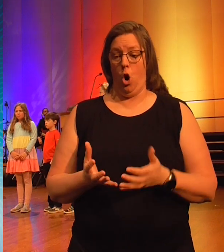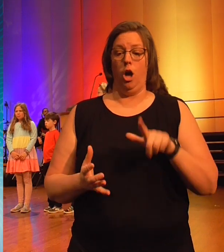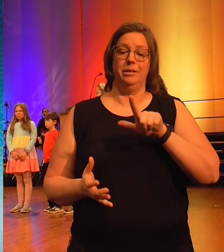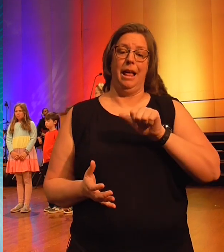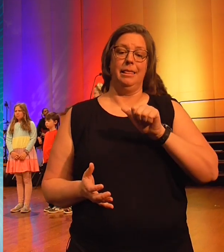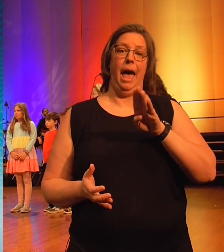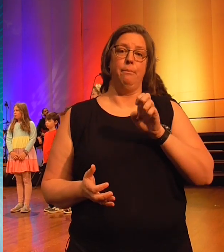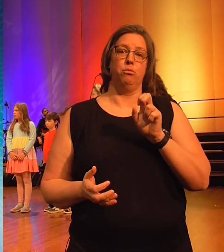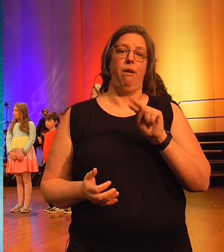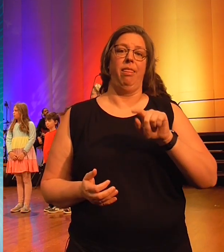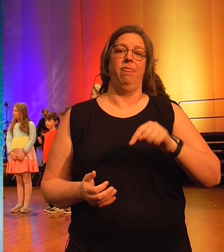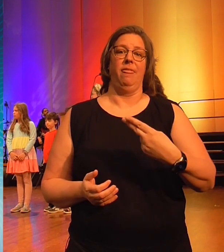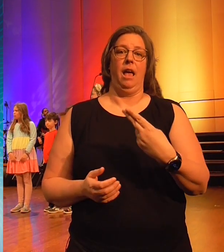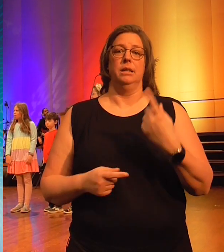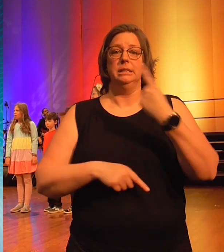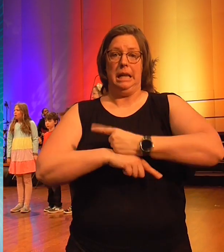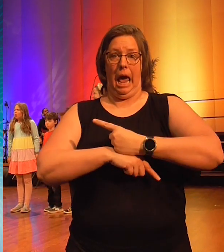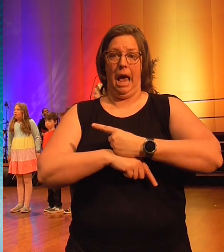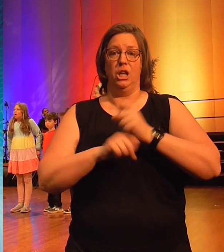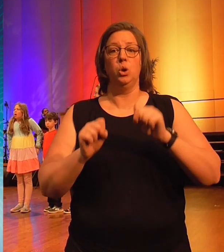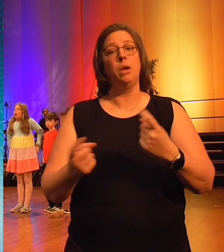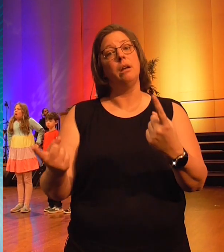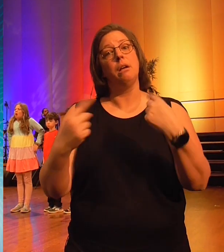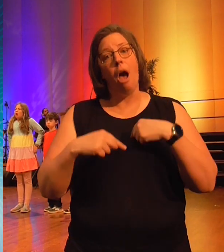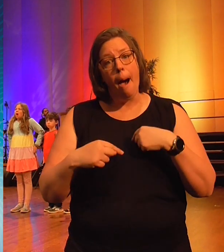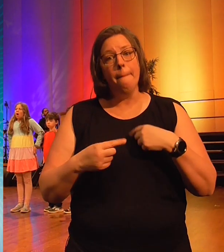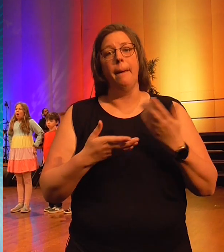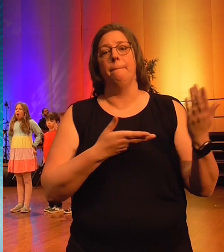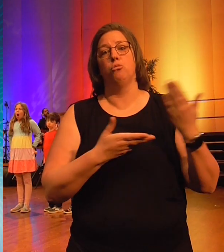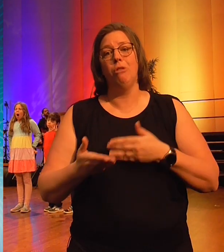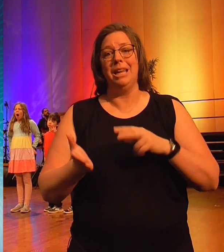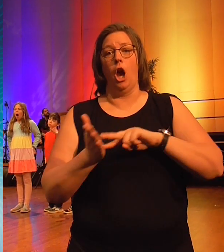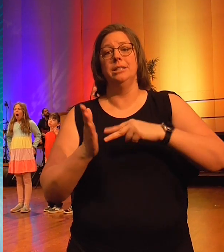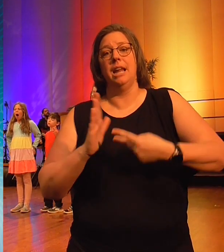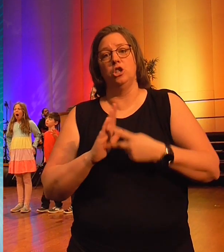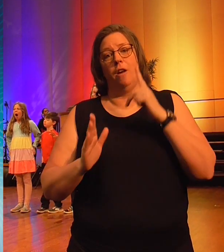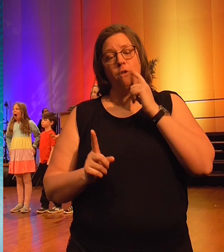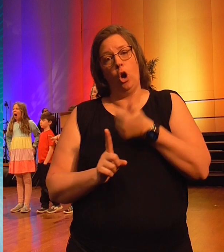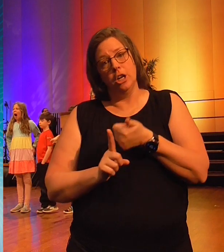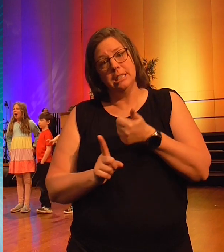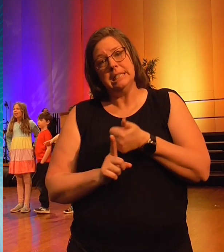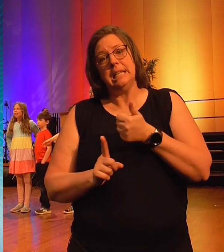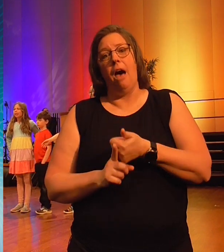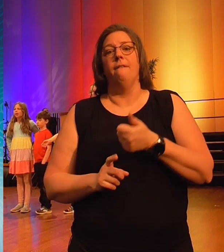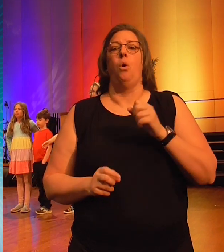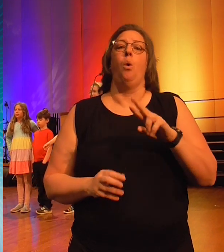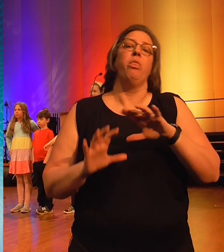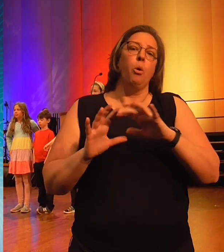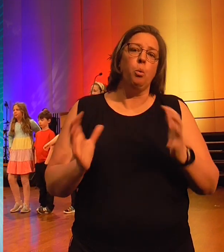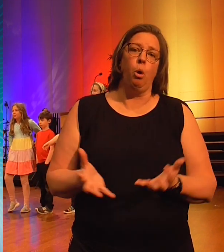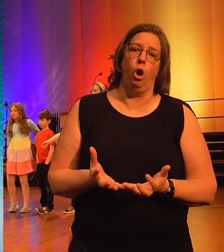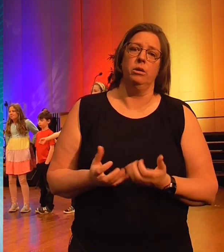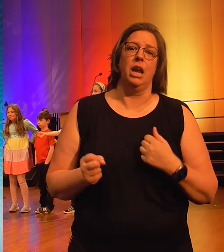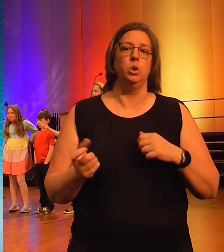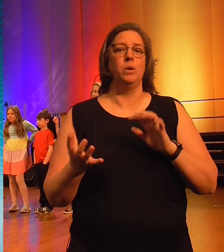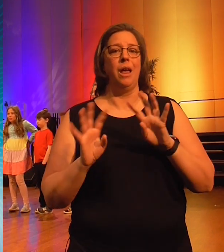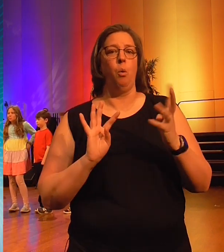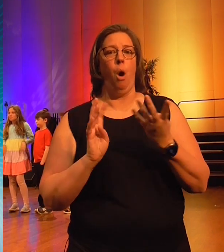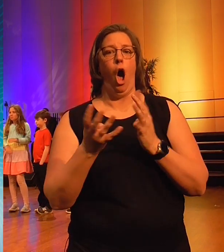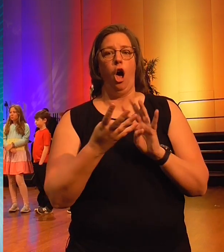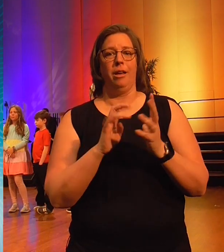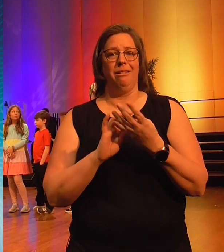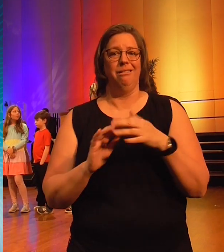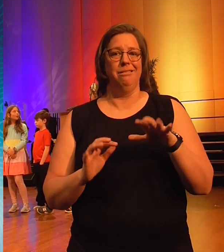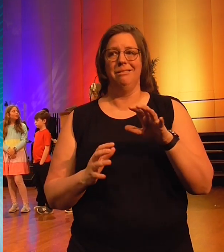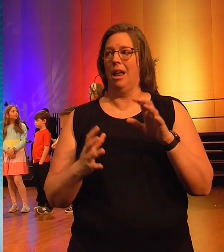and you can come and you get to carry an intention for yourself or for the world, and you get to walk the beautiful labyrinth with other folks, and talking about getting